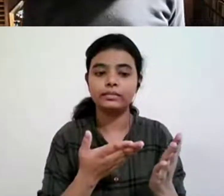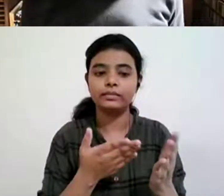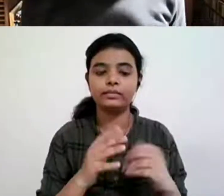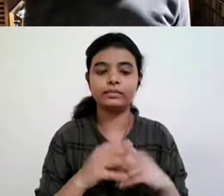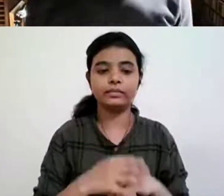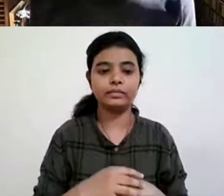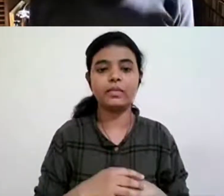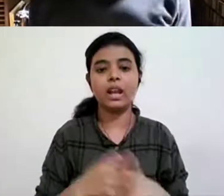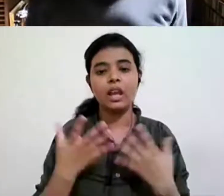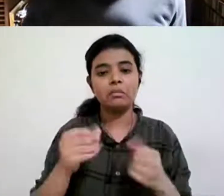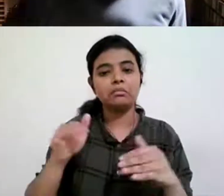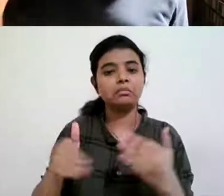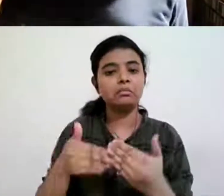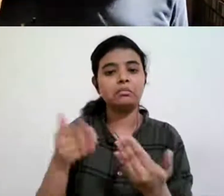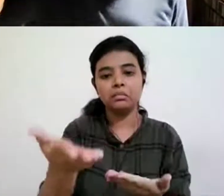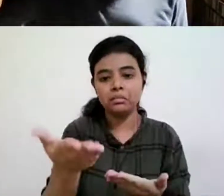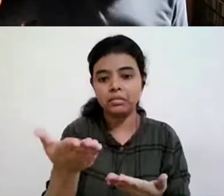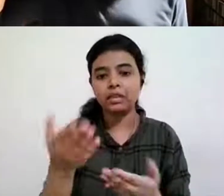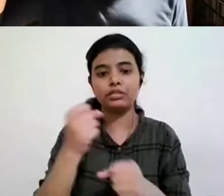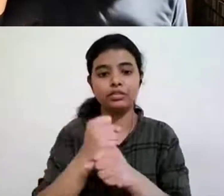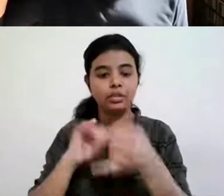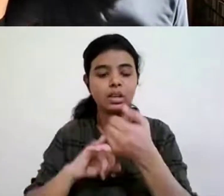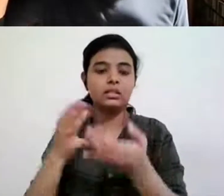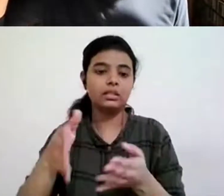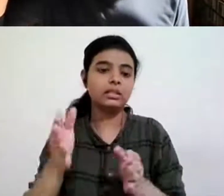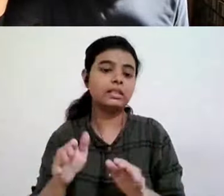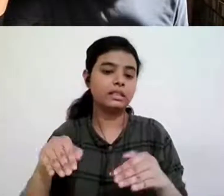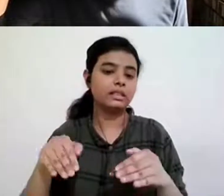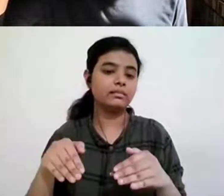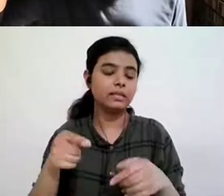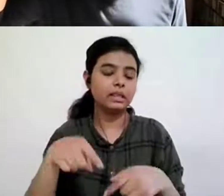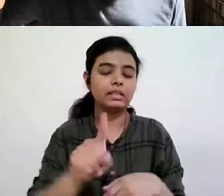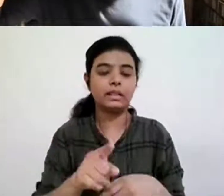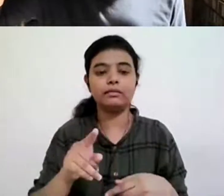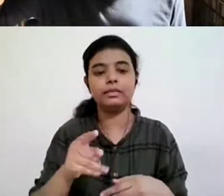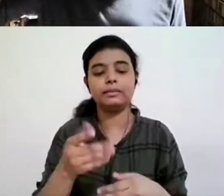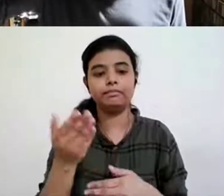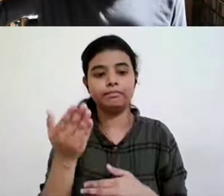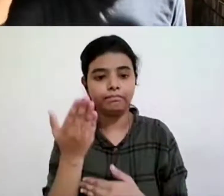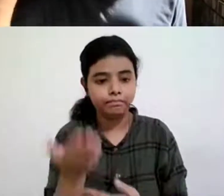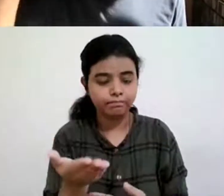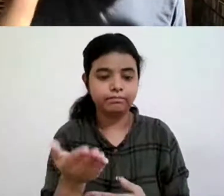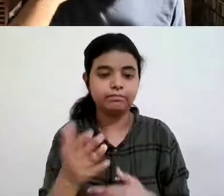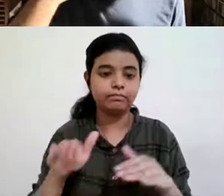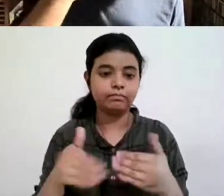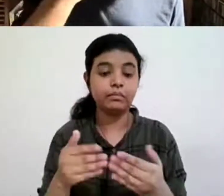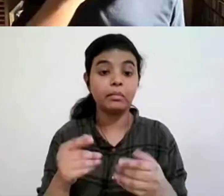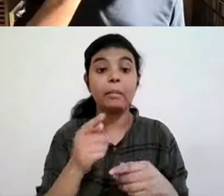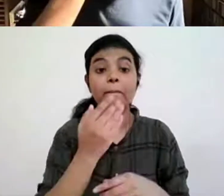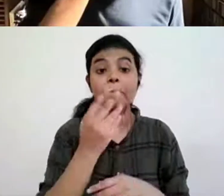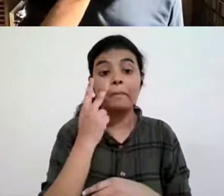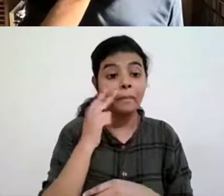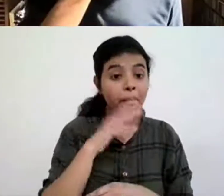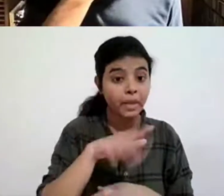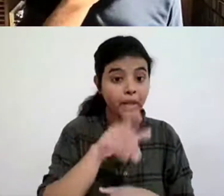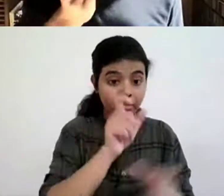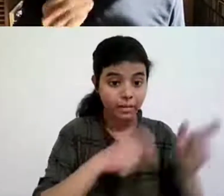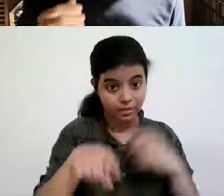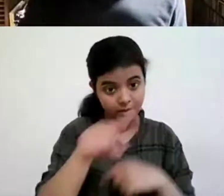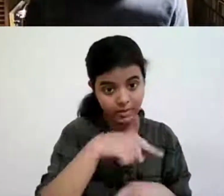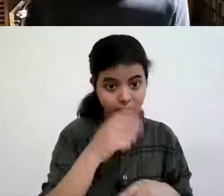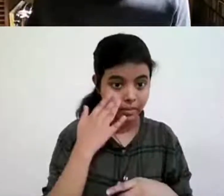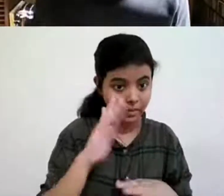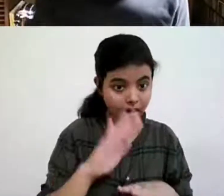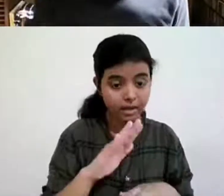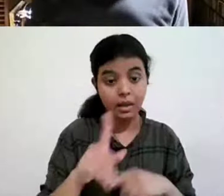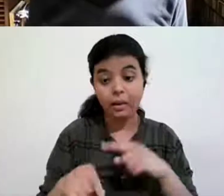about it, that both people who are blind and people who are not blind